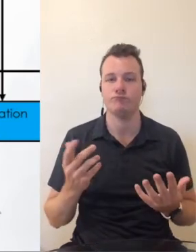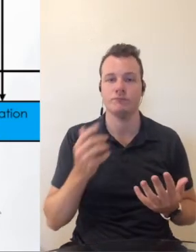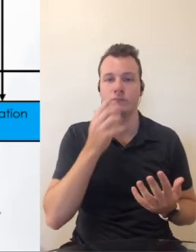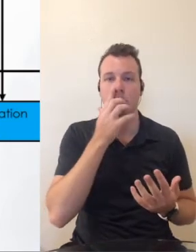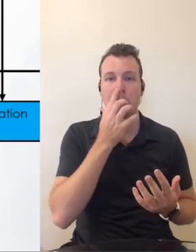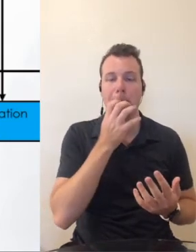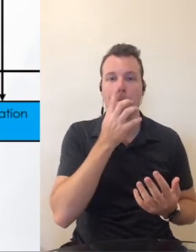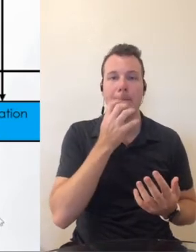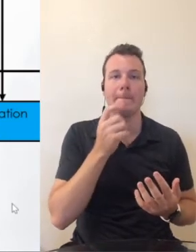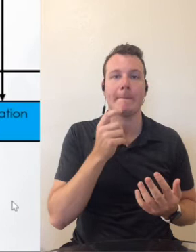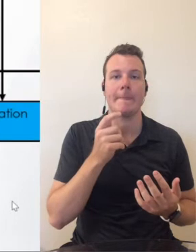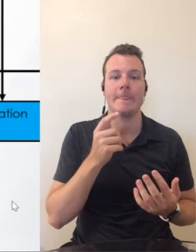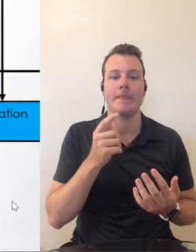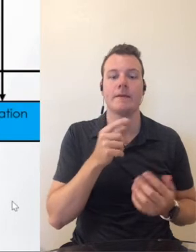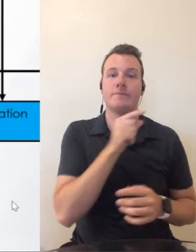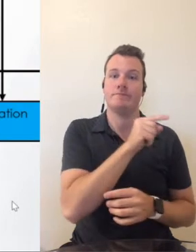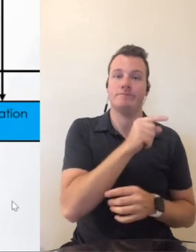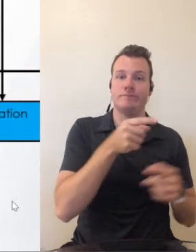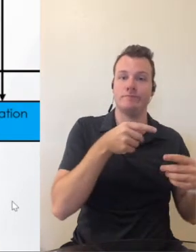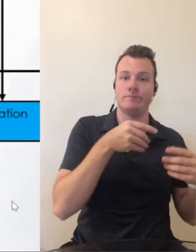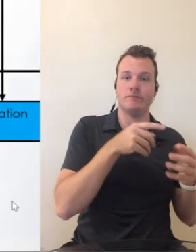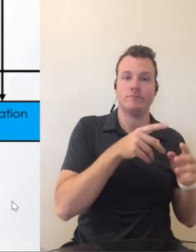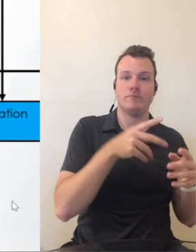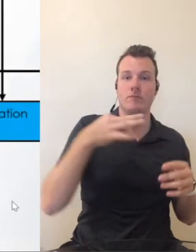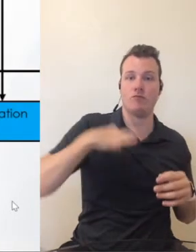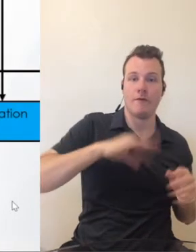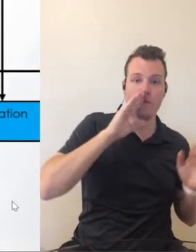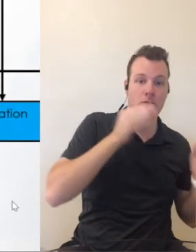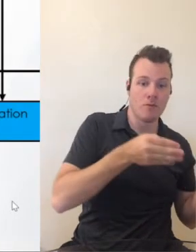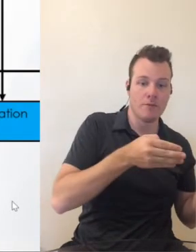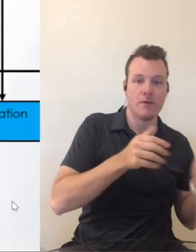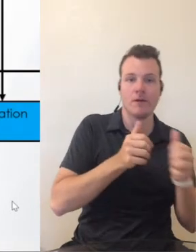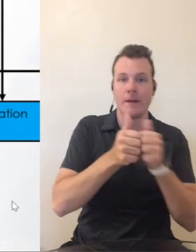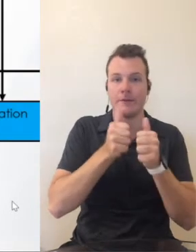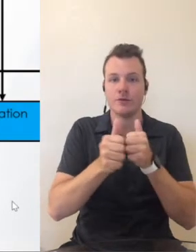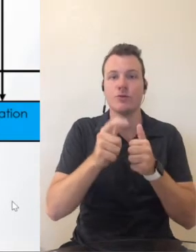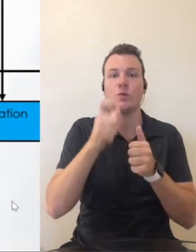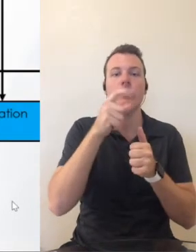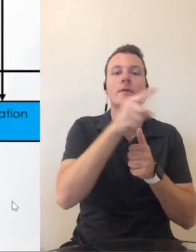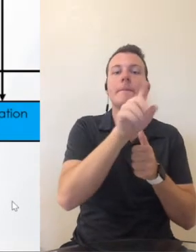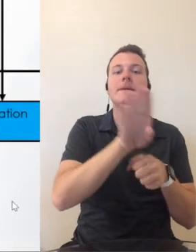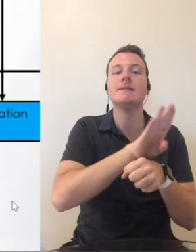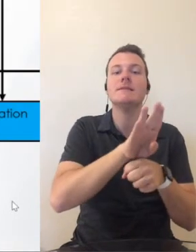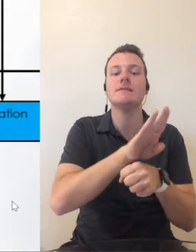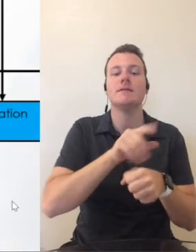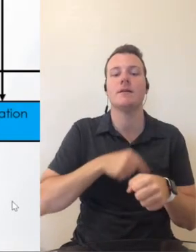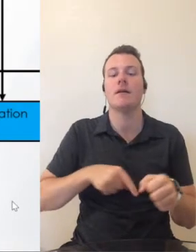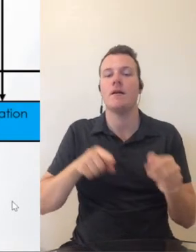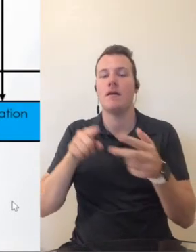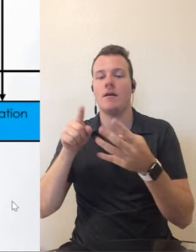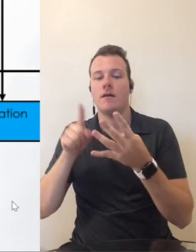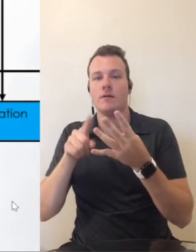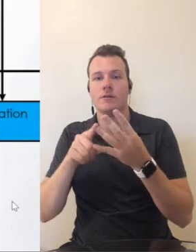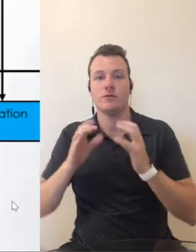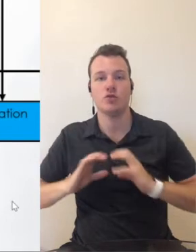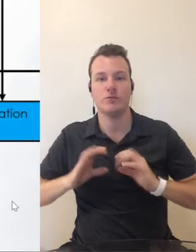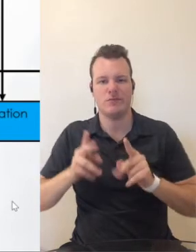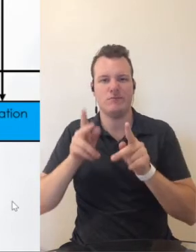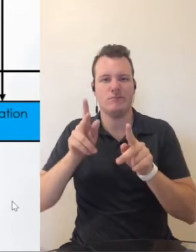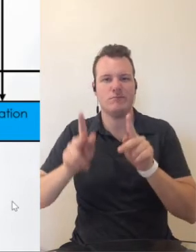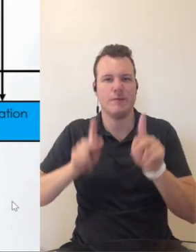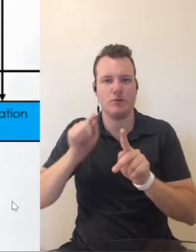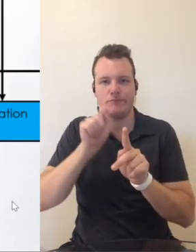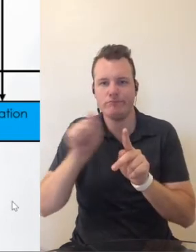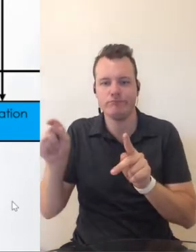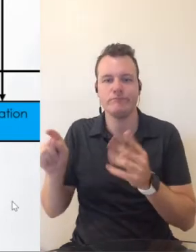So profit-oriented has to do with profit. Competition has to do with the competitors, consumer has to do with the